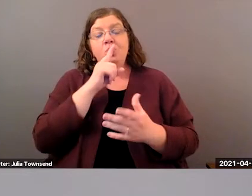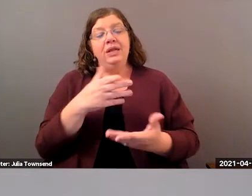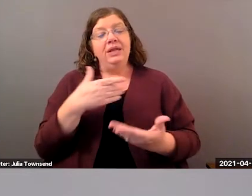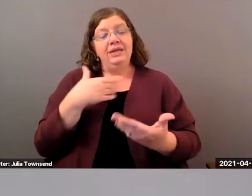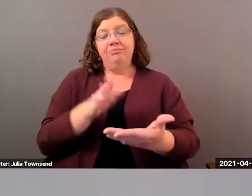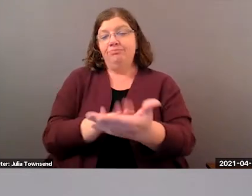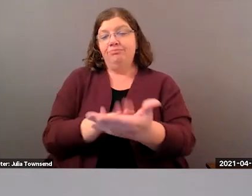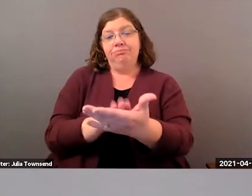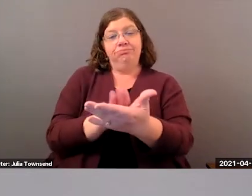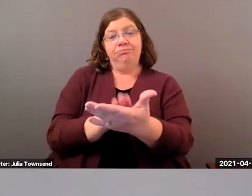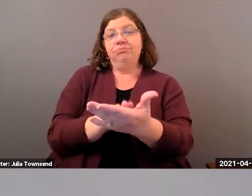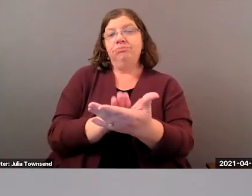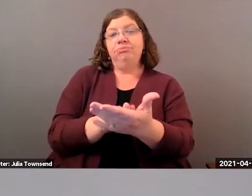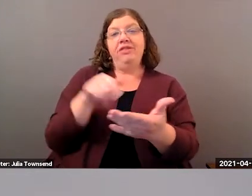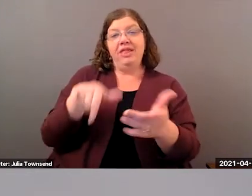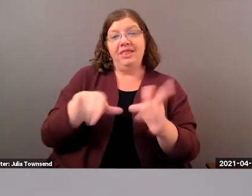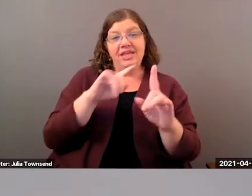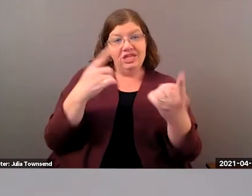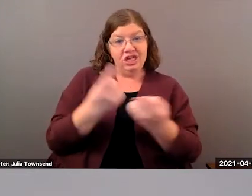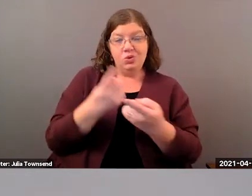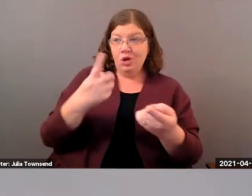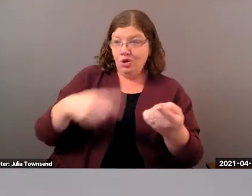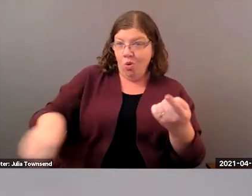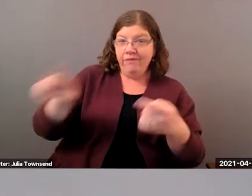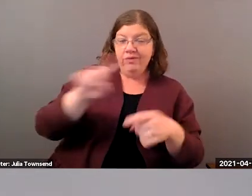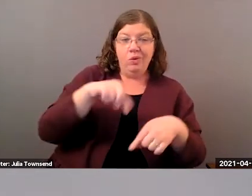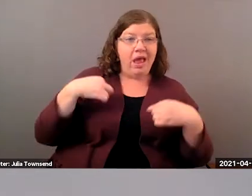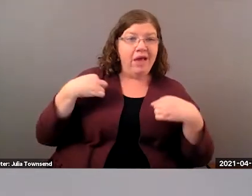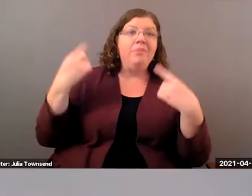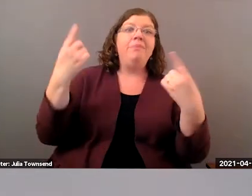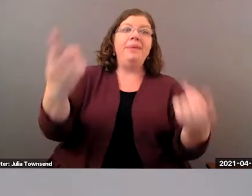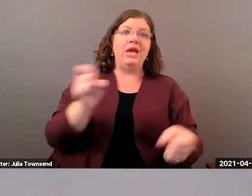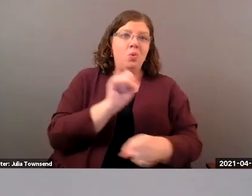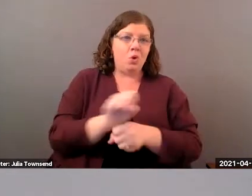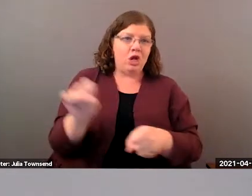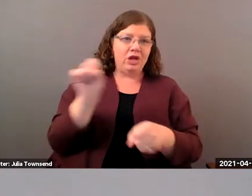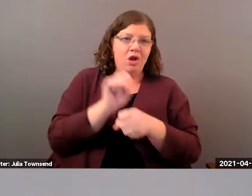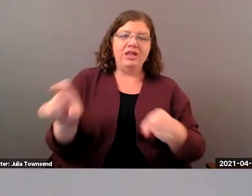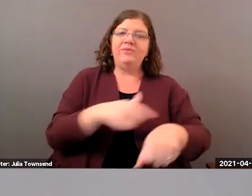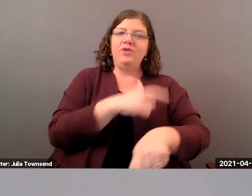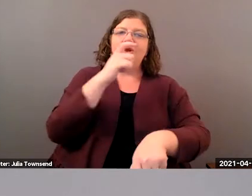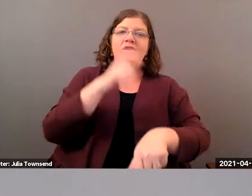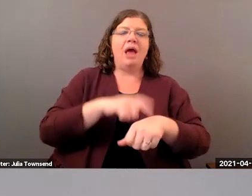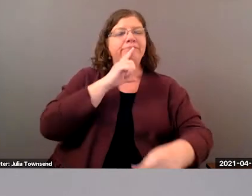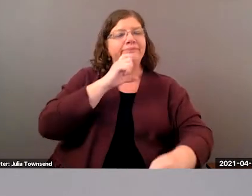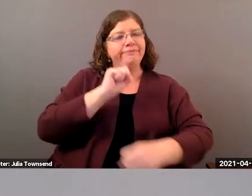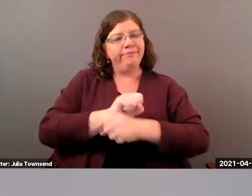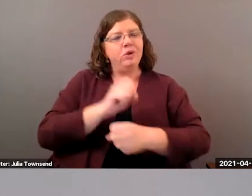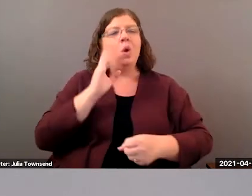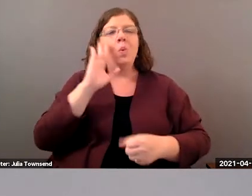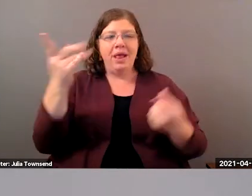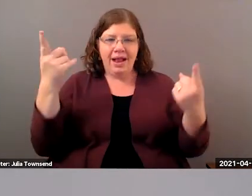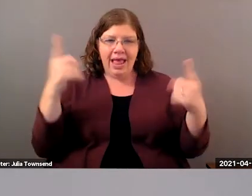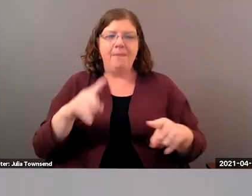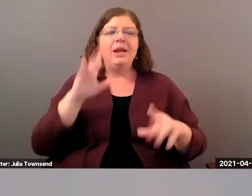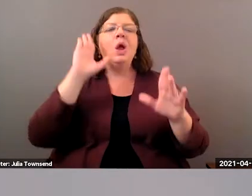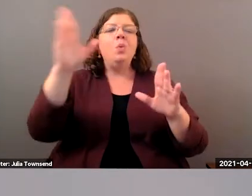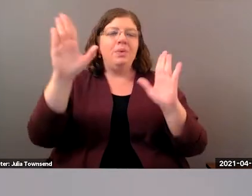that this district and all of you have been working on this for a long time, and it will happen and it will be great. So thank